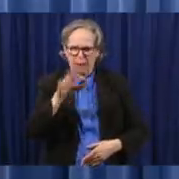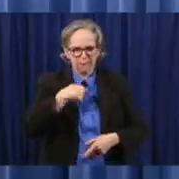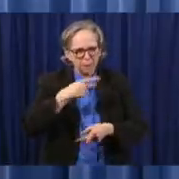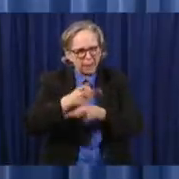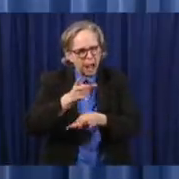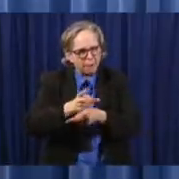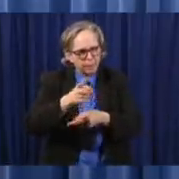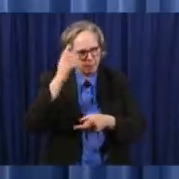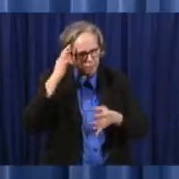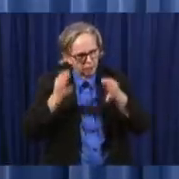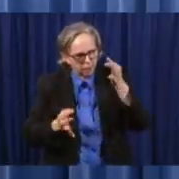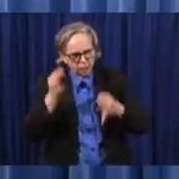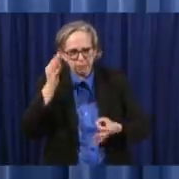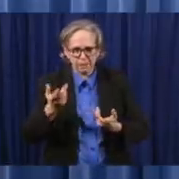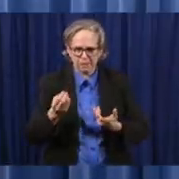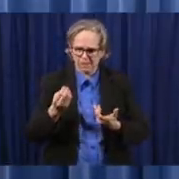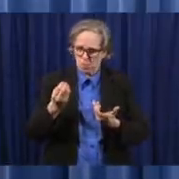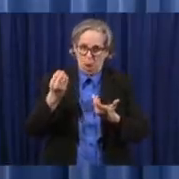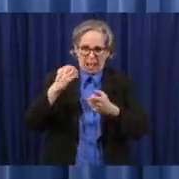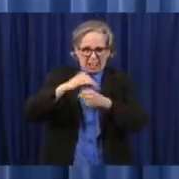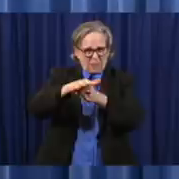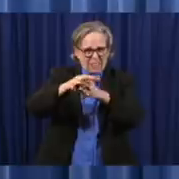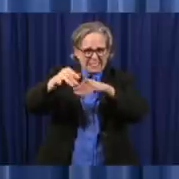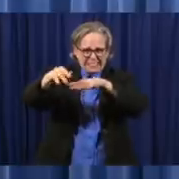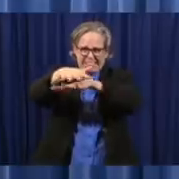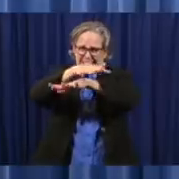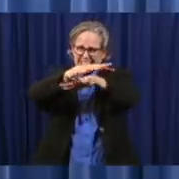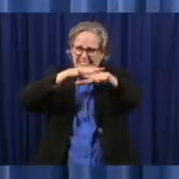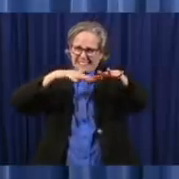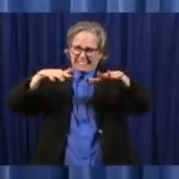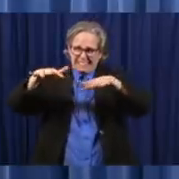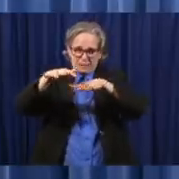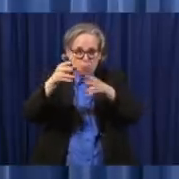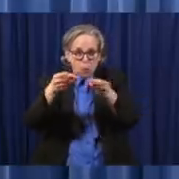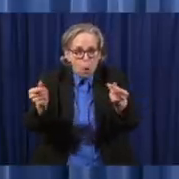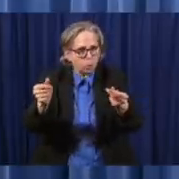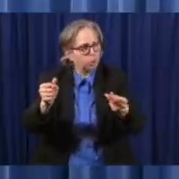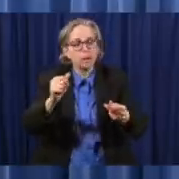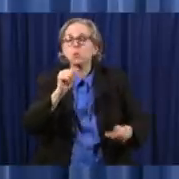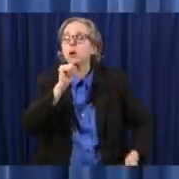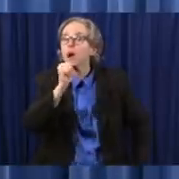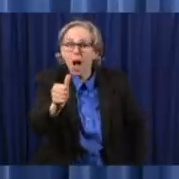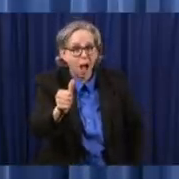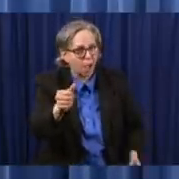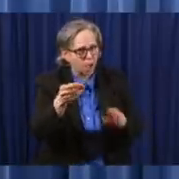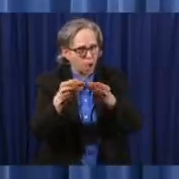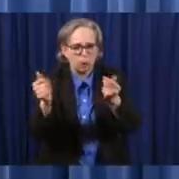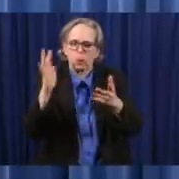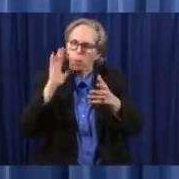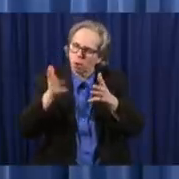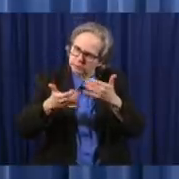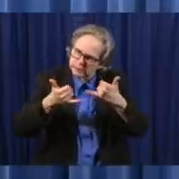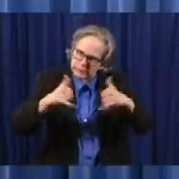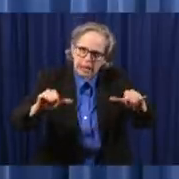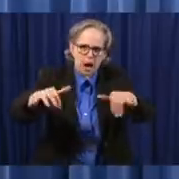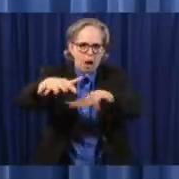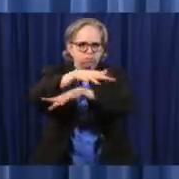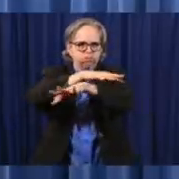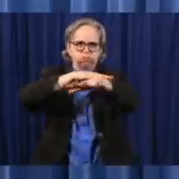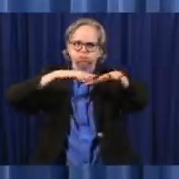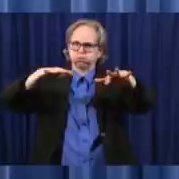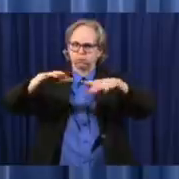very much out there. It's not gone away. It's not going to go away for a while. We're going to do some very innovative things with